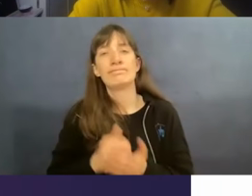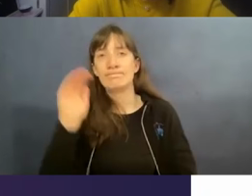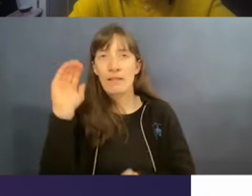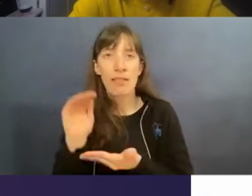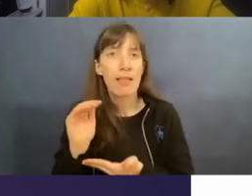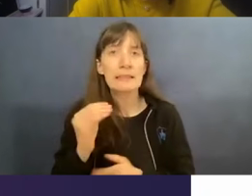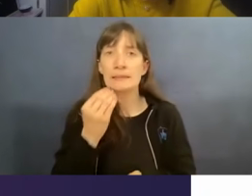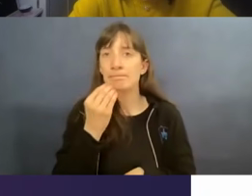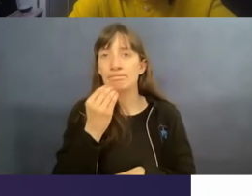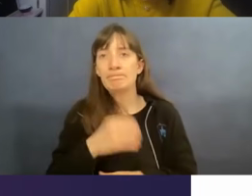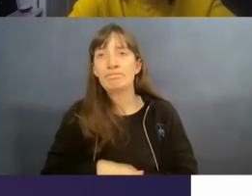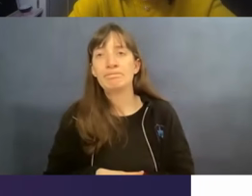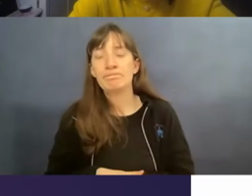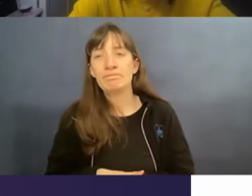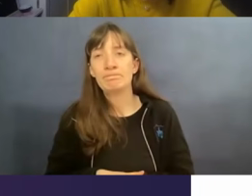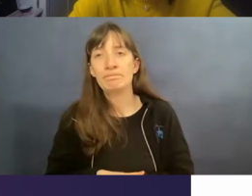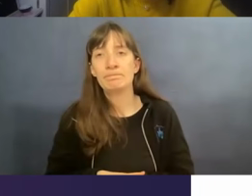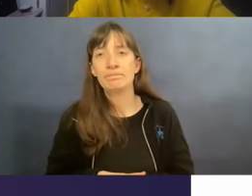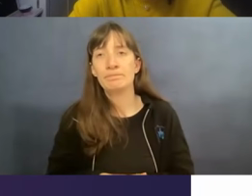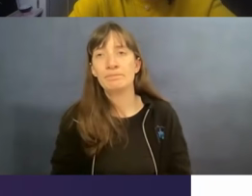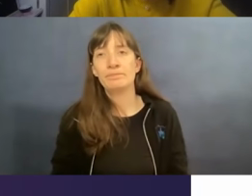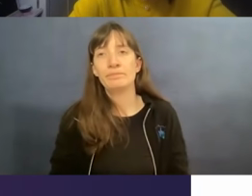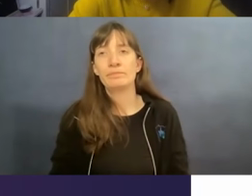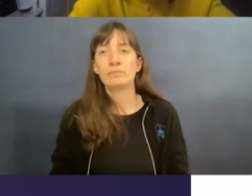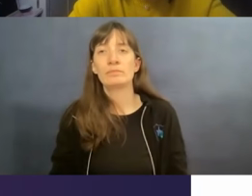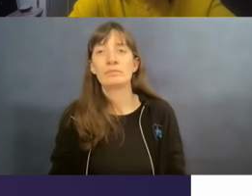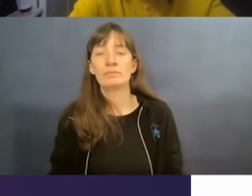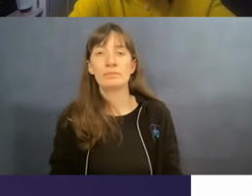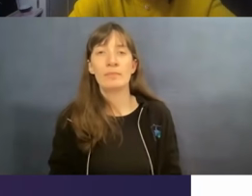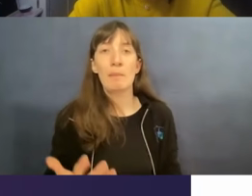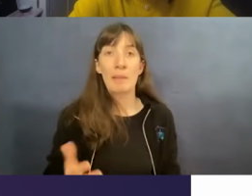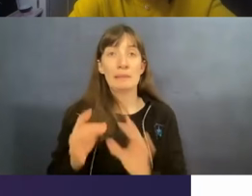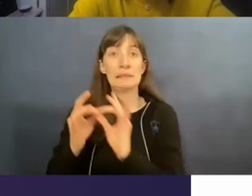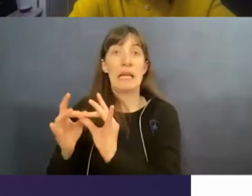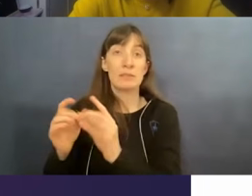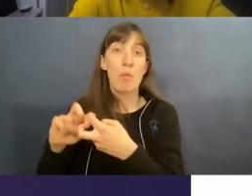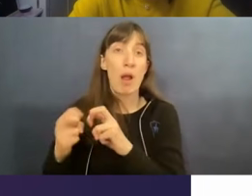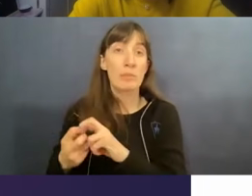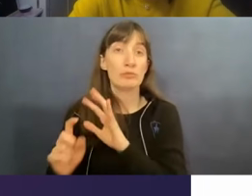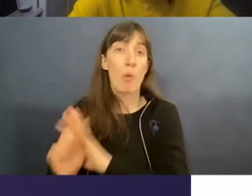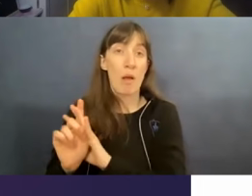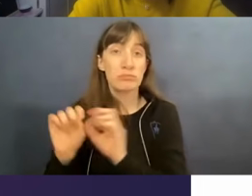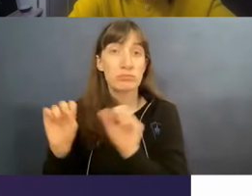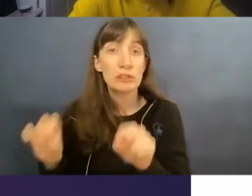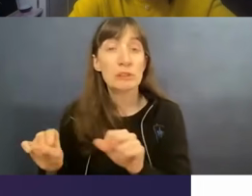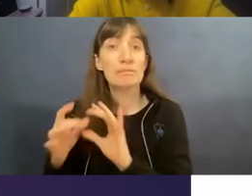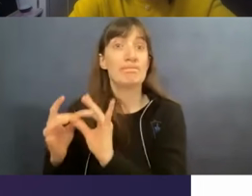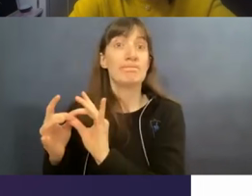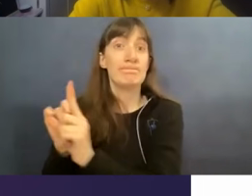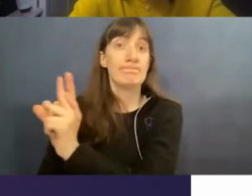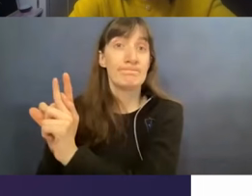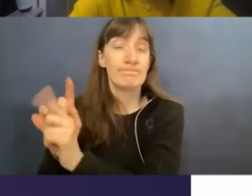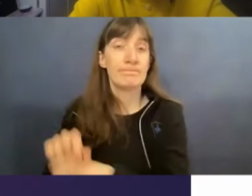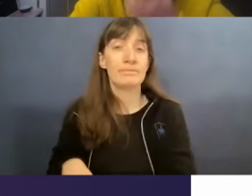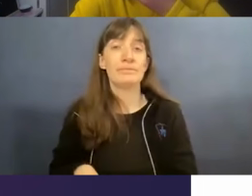impacted. Um, they might have attachment issues. They might have nightmares, poor